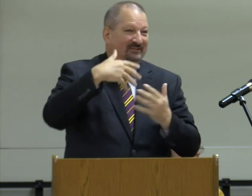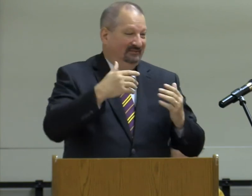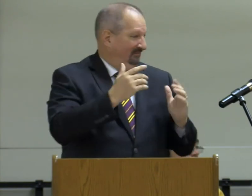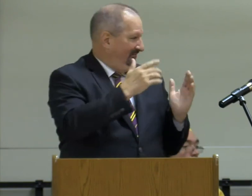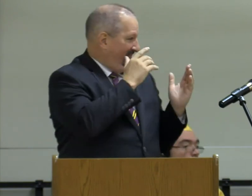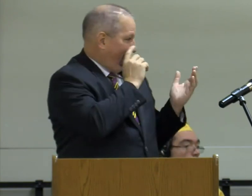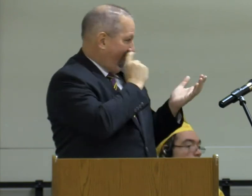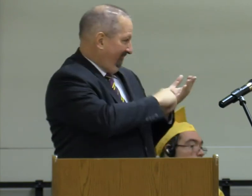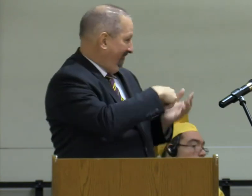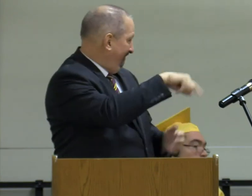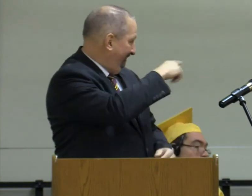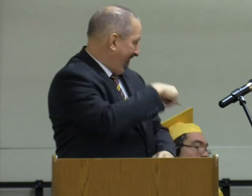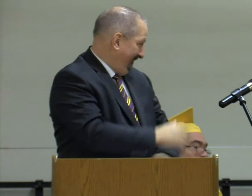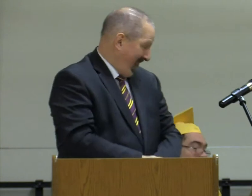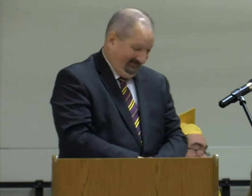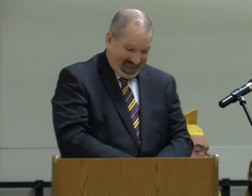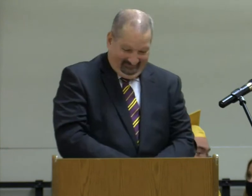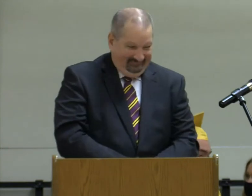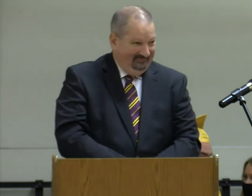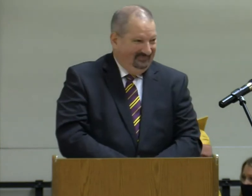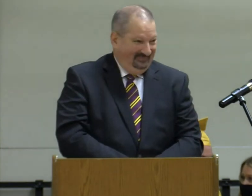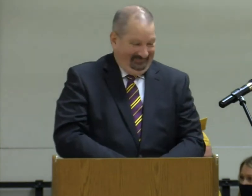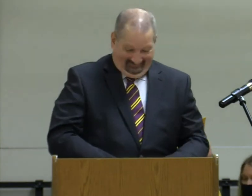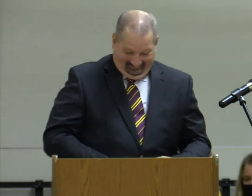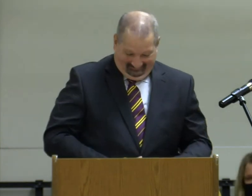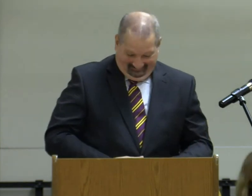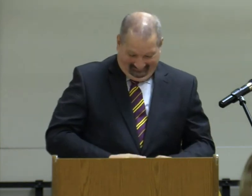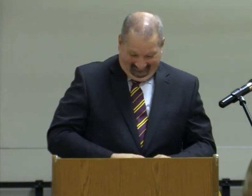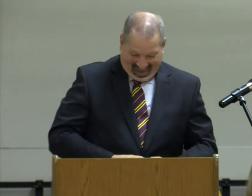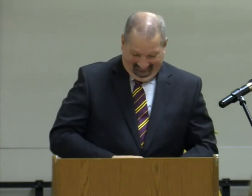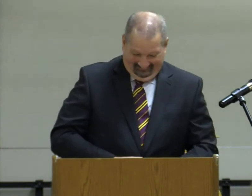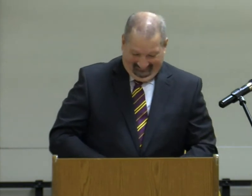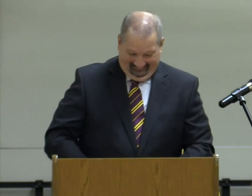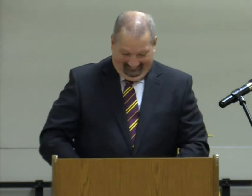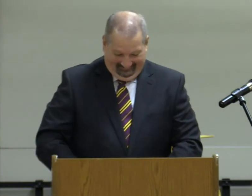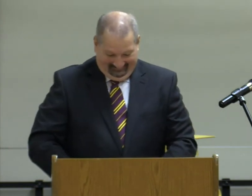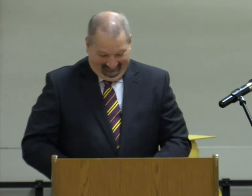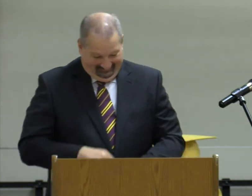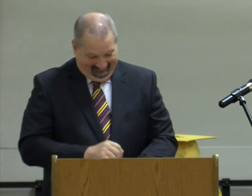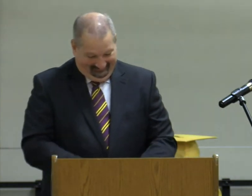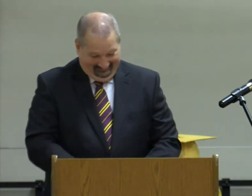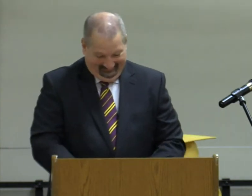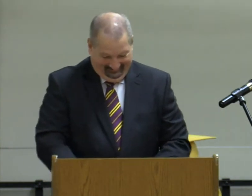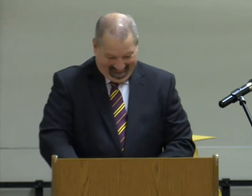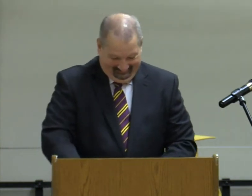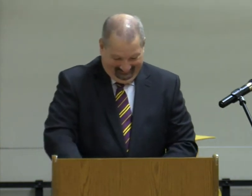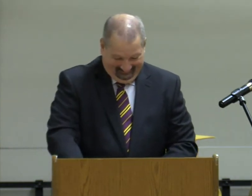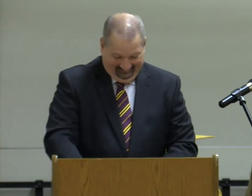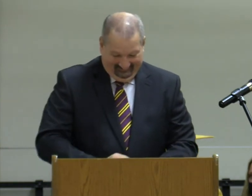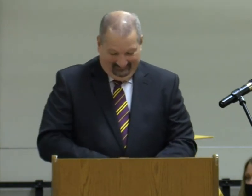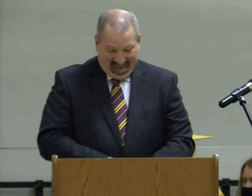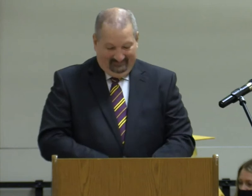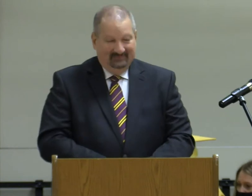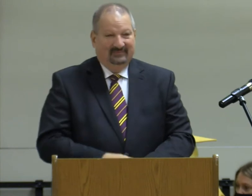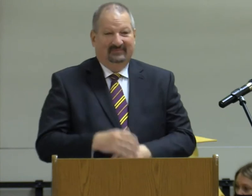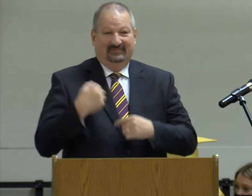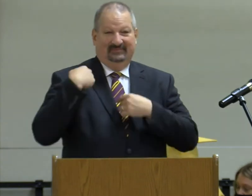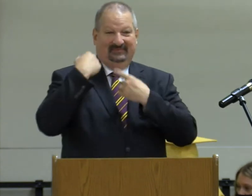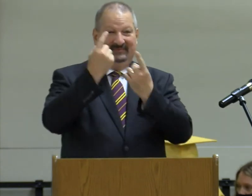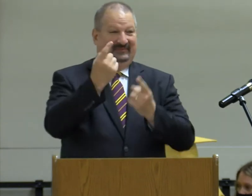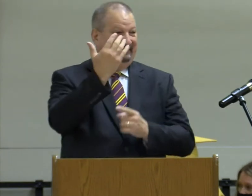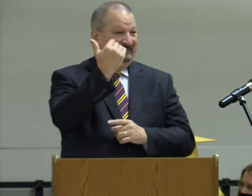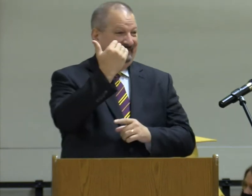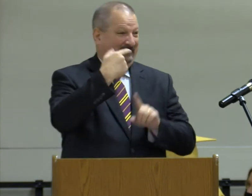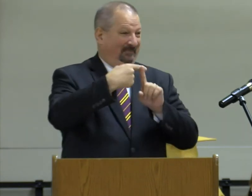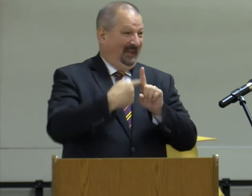with being in person, in class, and with all these changes they've had to go through this year, very